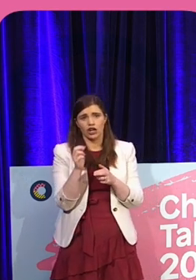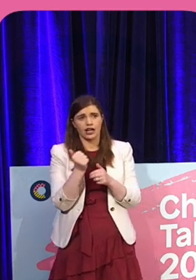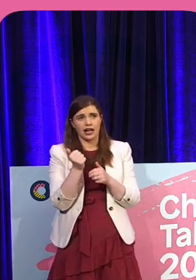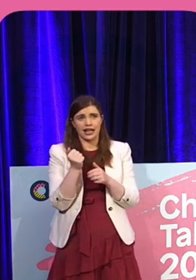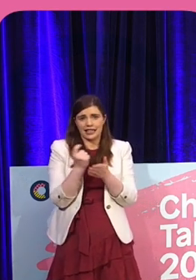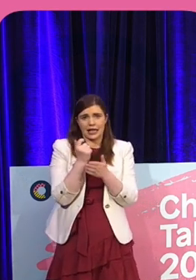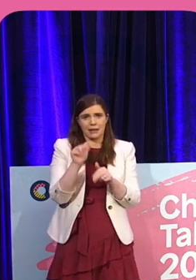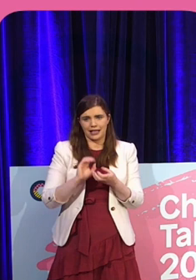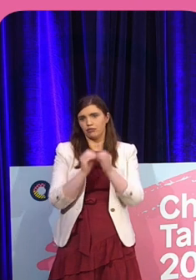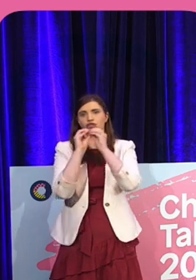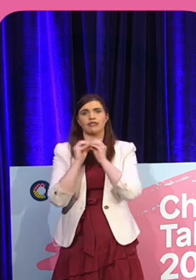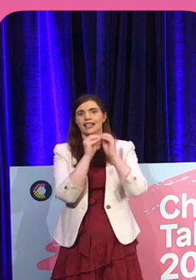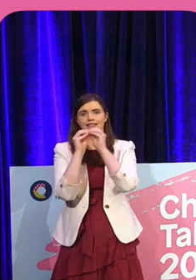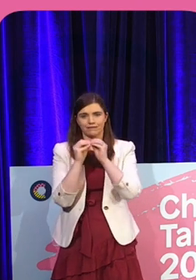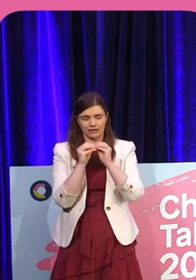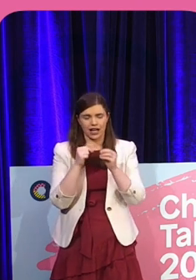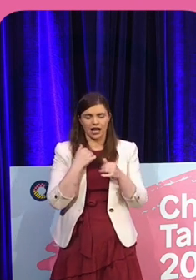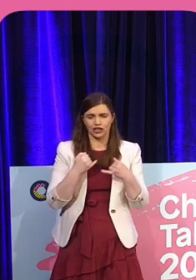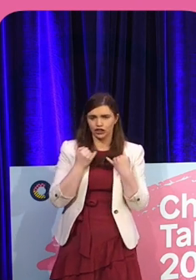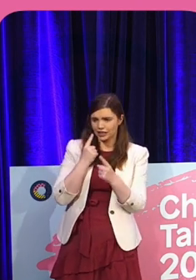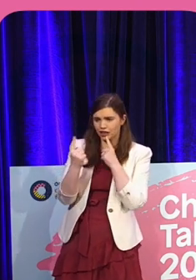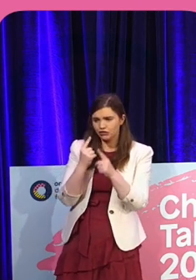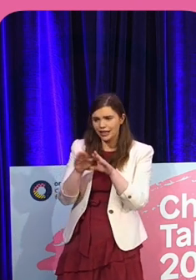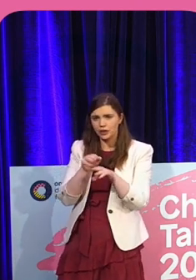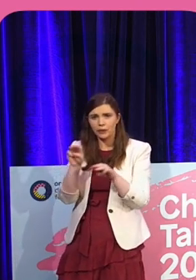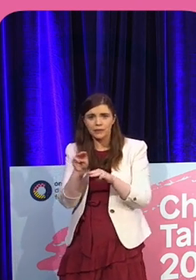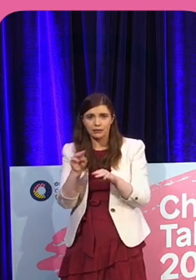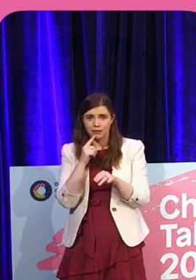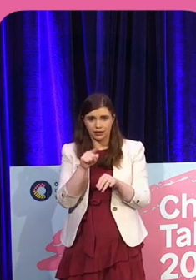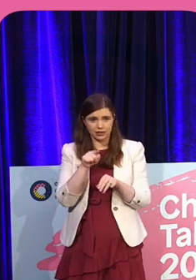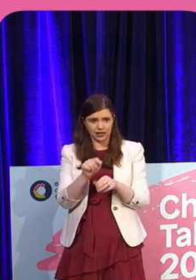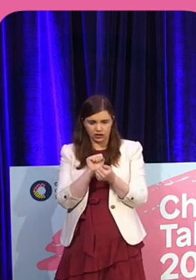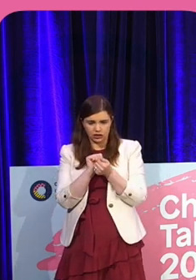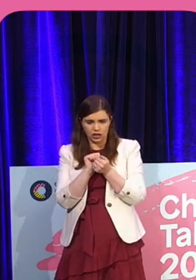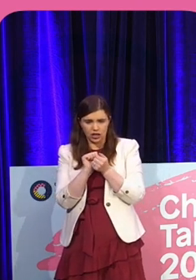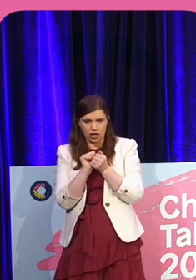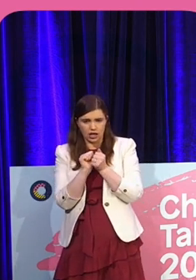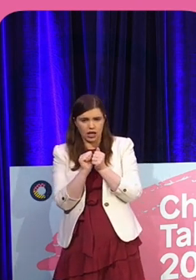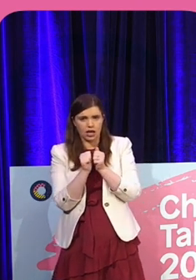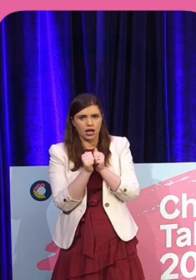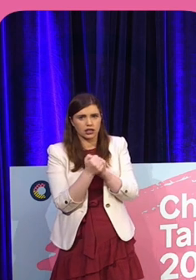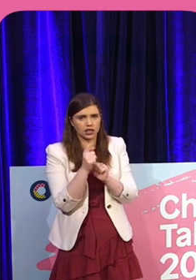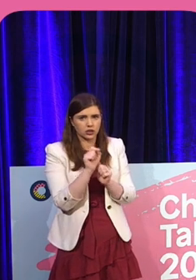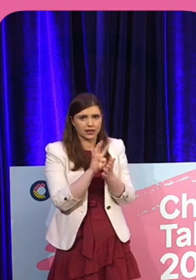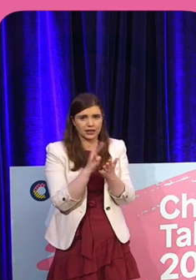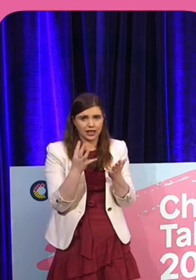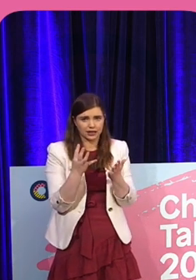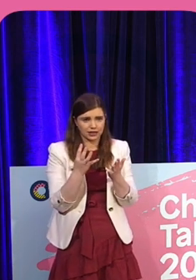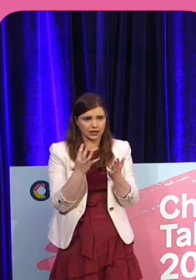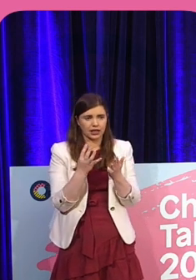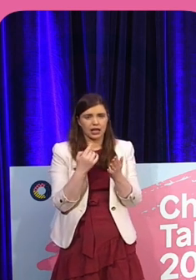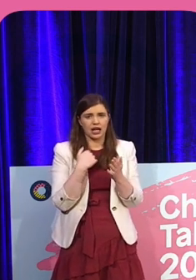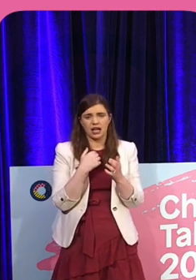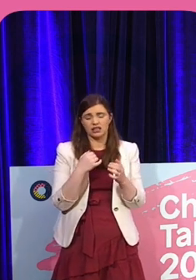able to be creative, really. I enjoyed interacting with people, but this all slowly changed in 2019, and I enjoyed school